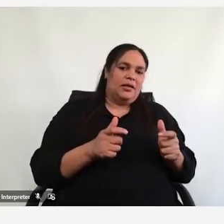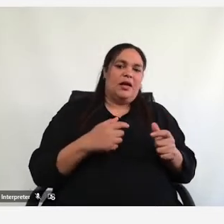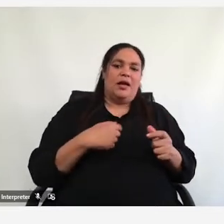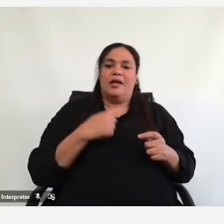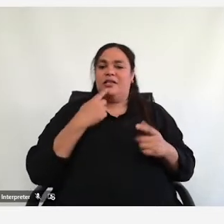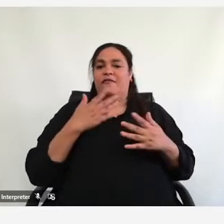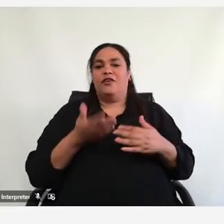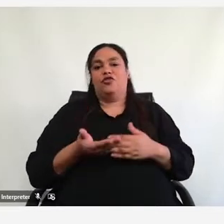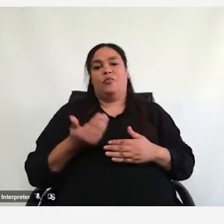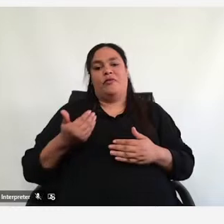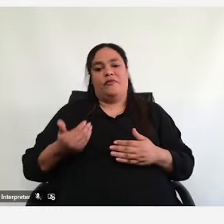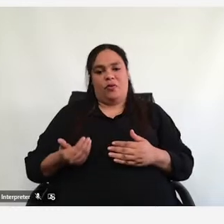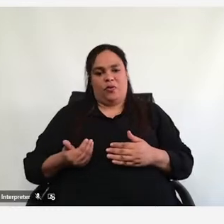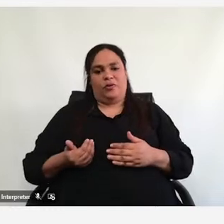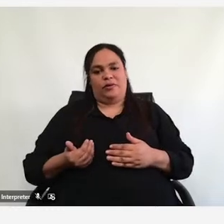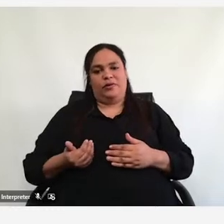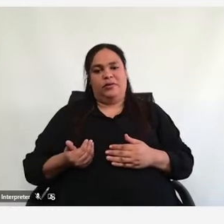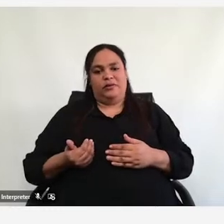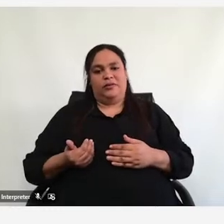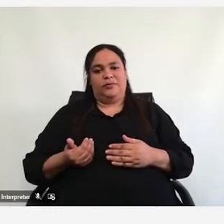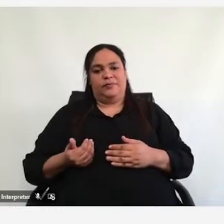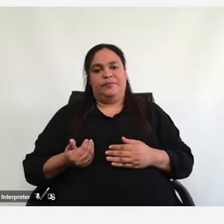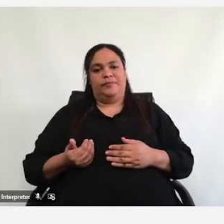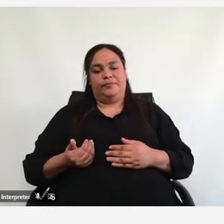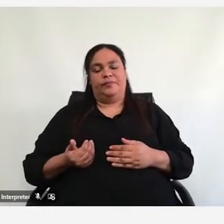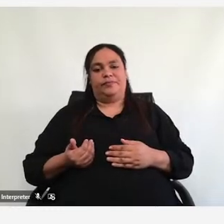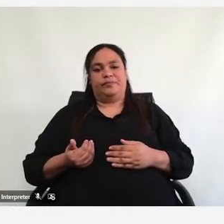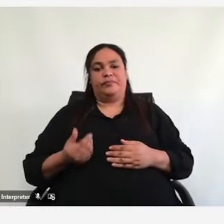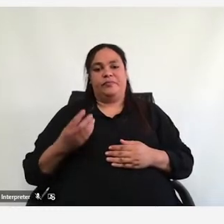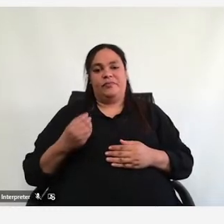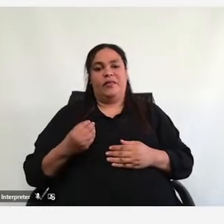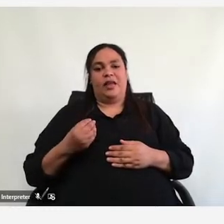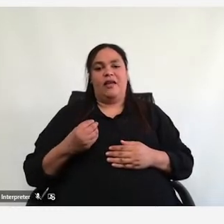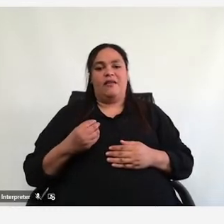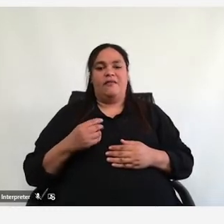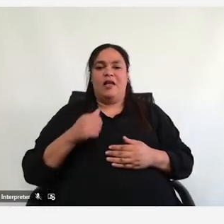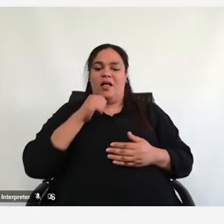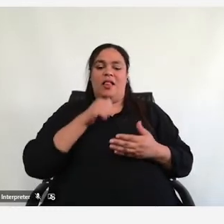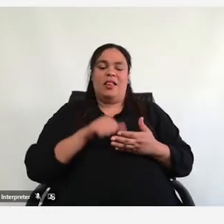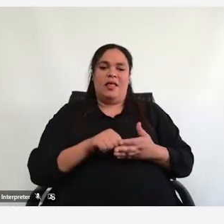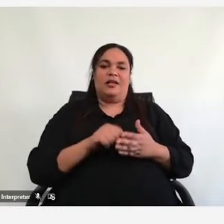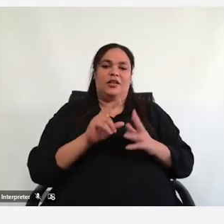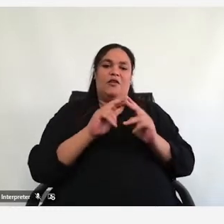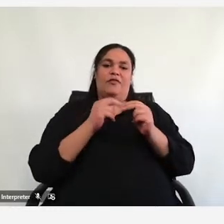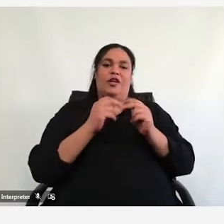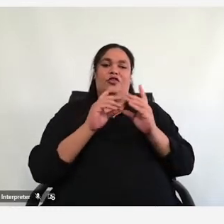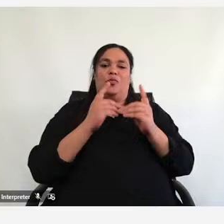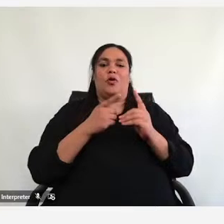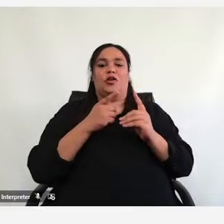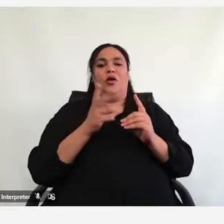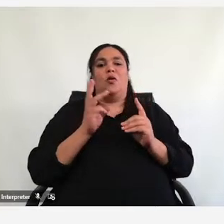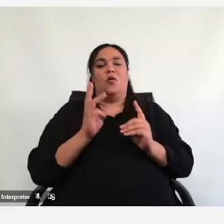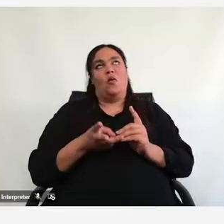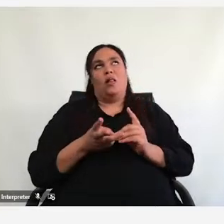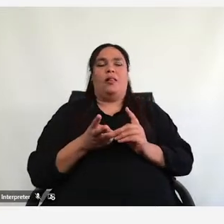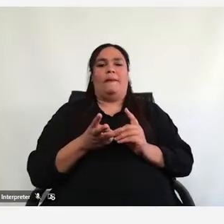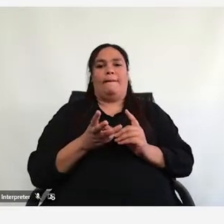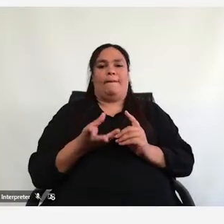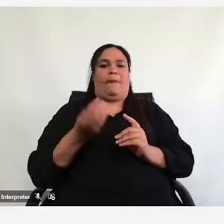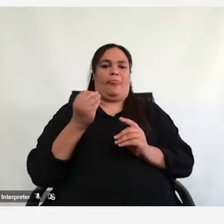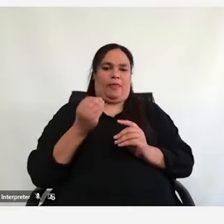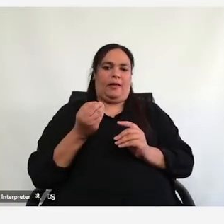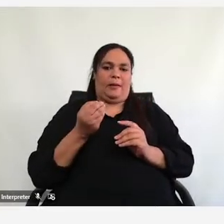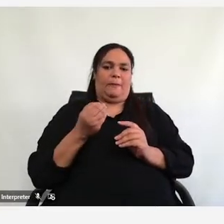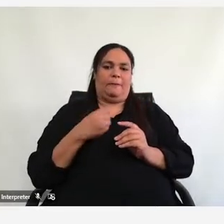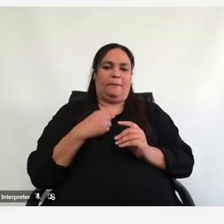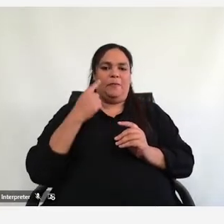this before, and there's a love letter that a particular national department will eventually get. I